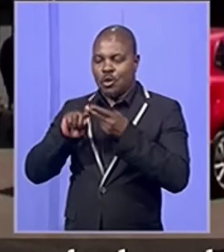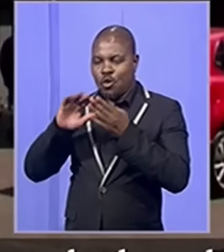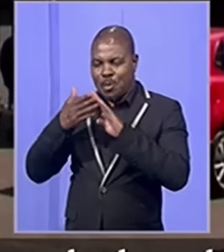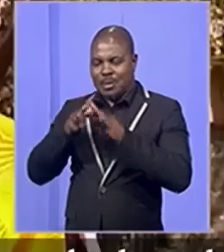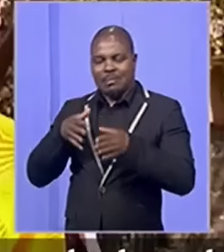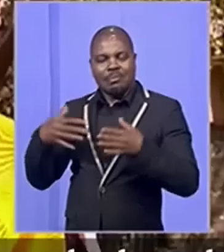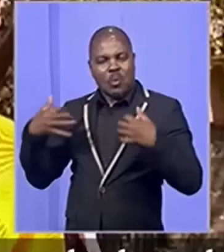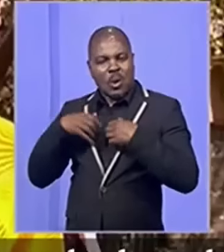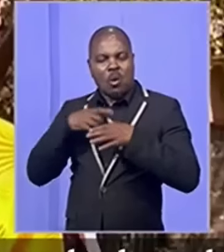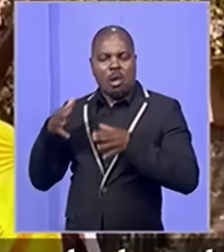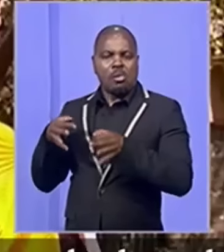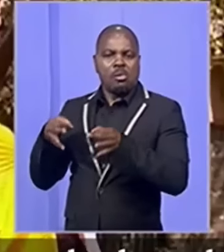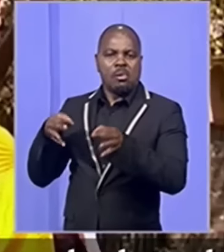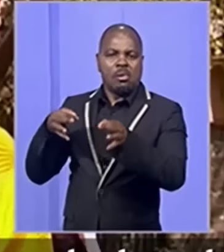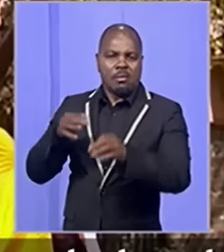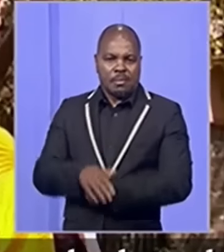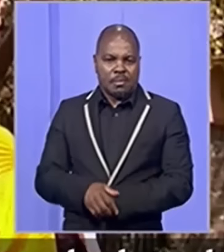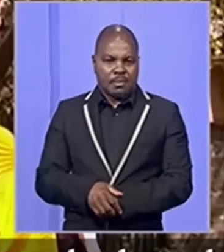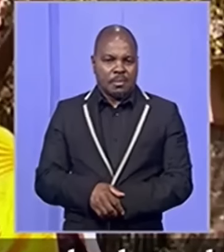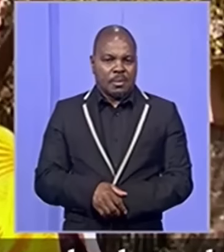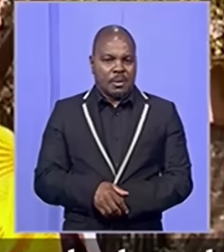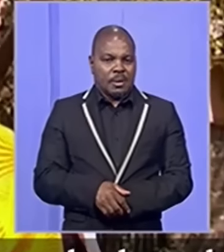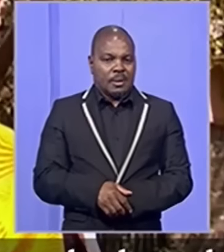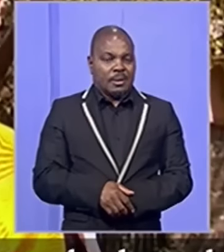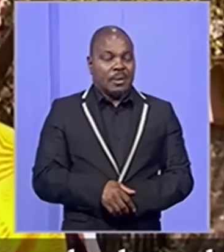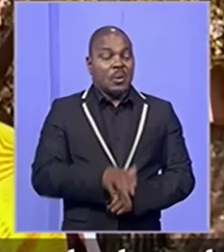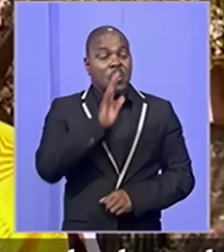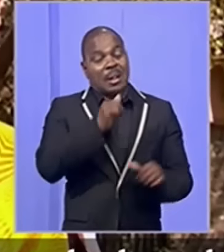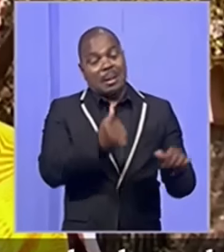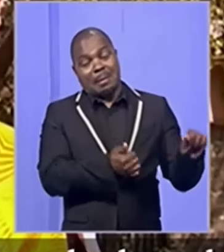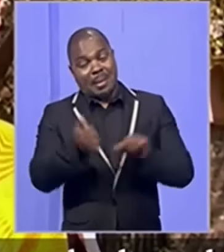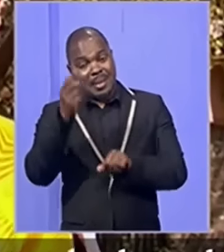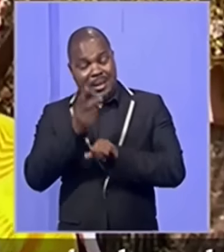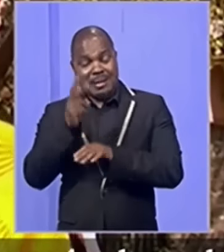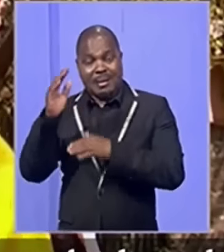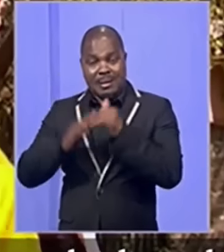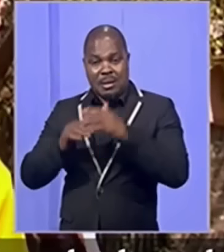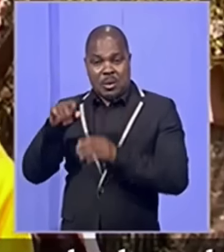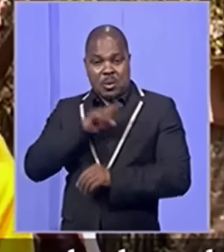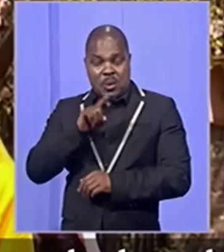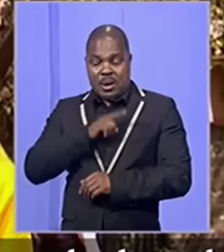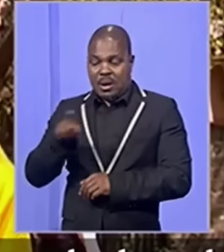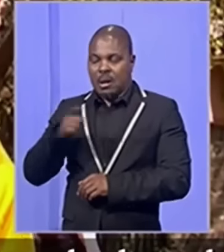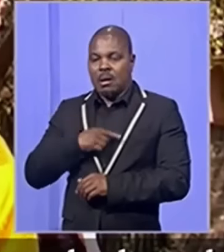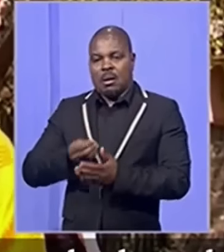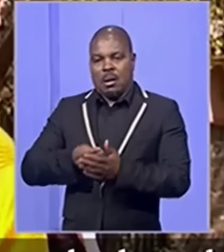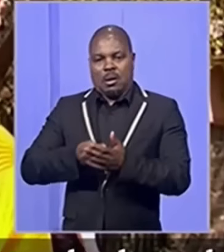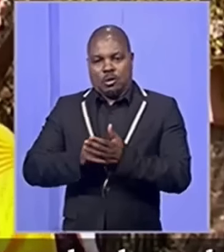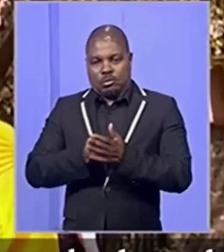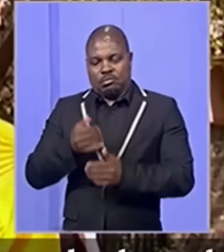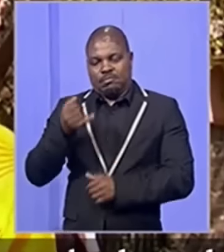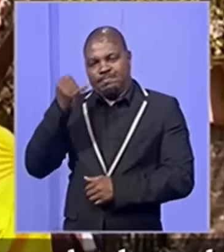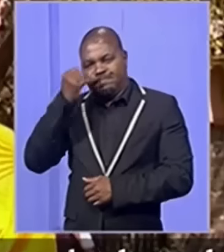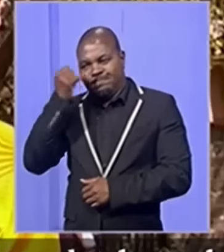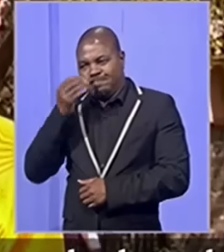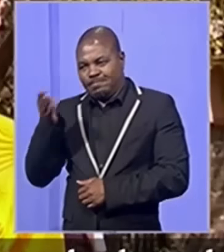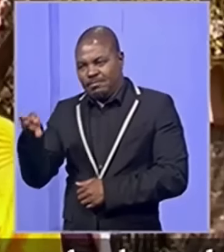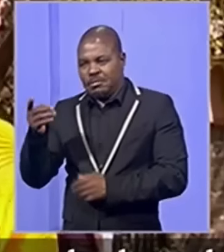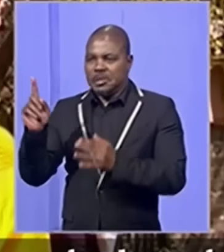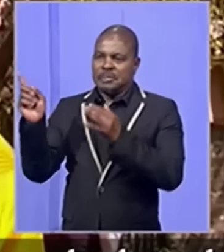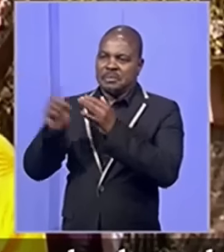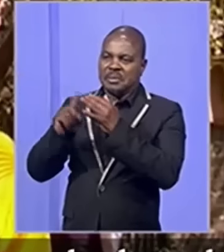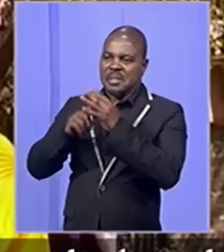Ba tlo bua gape ba tla ba ga engwe ka go baneng ke gale be e dutse mola ke ga o se le ba fana ba re nyaope ba tone ntšha mafestera go sona le